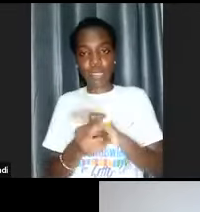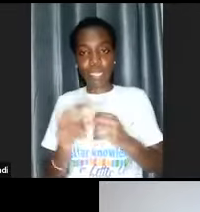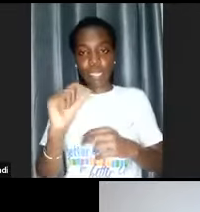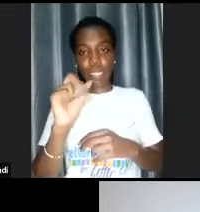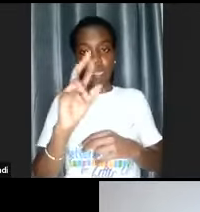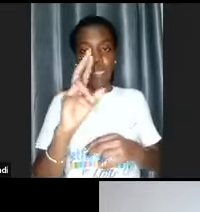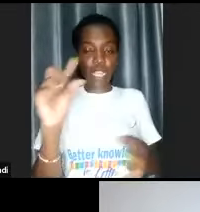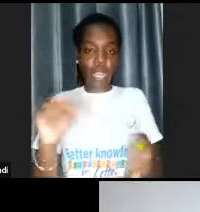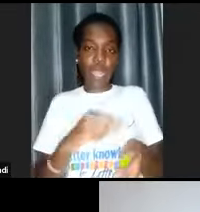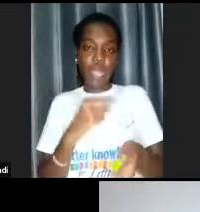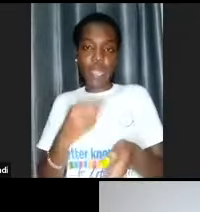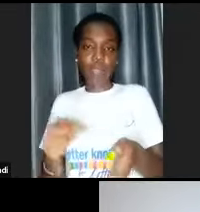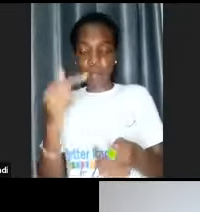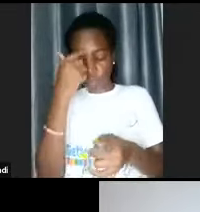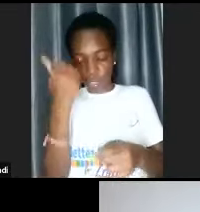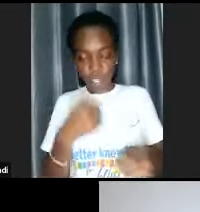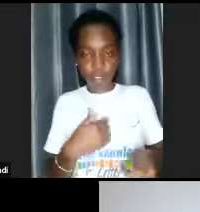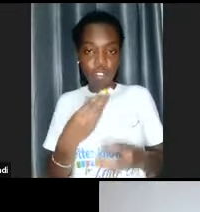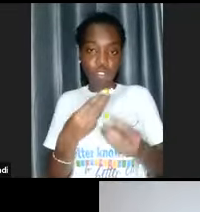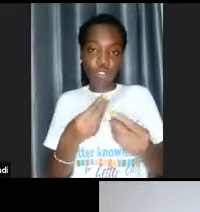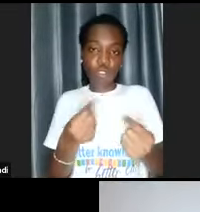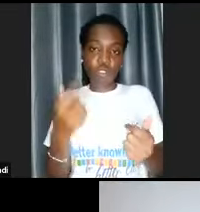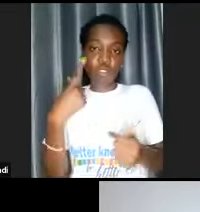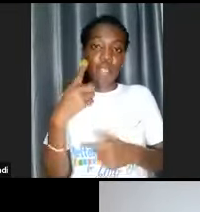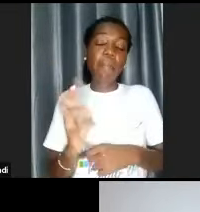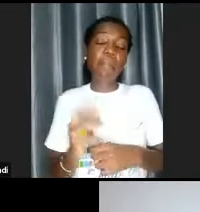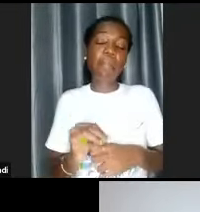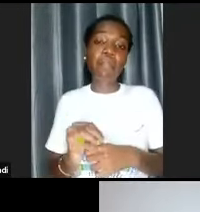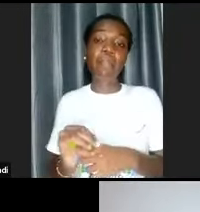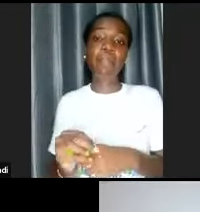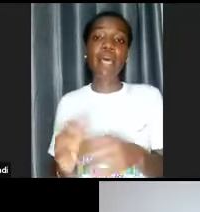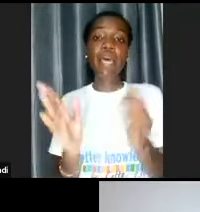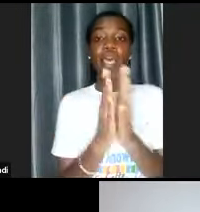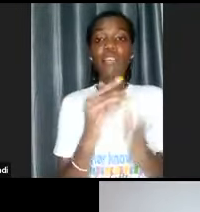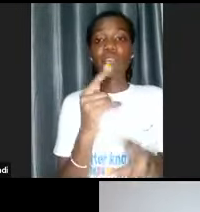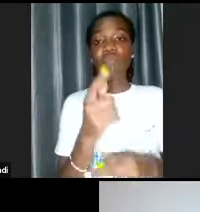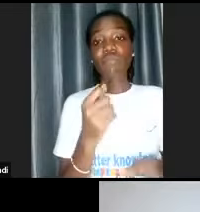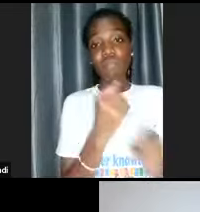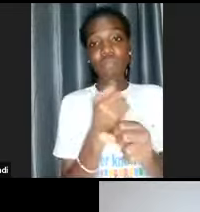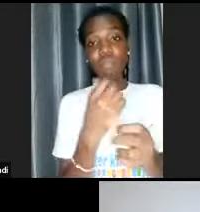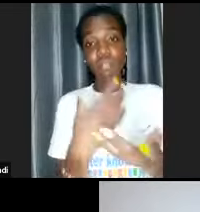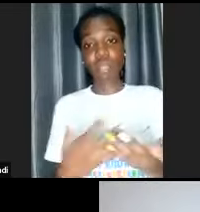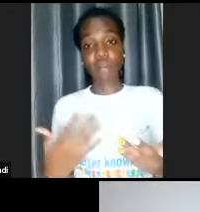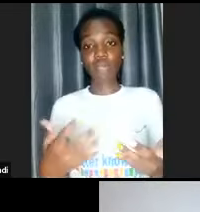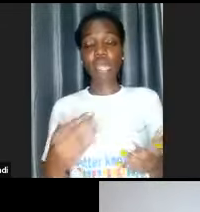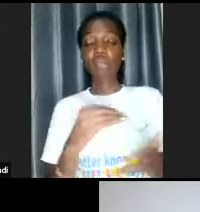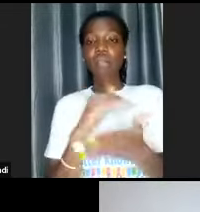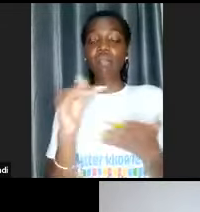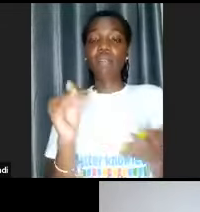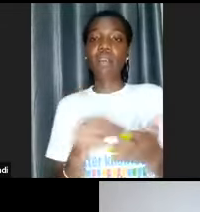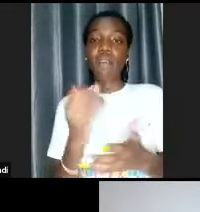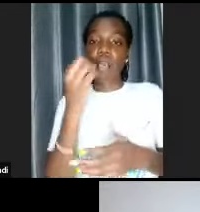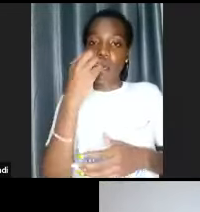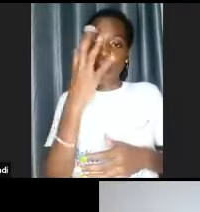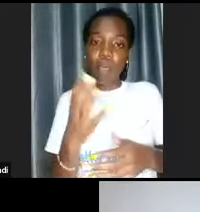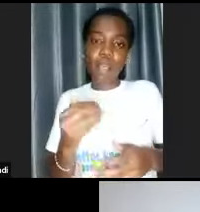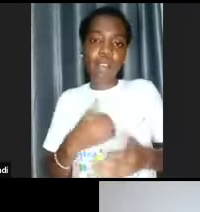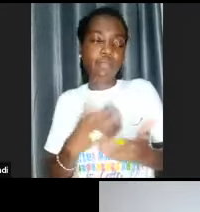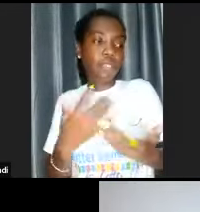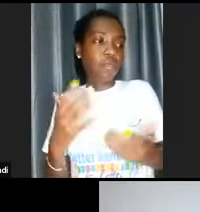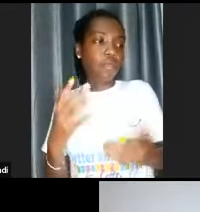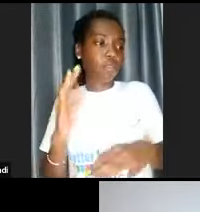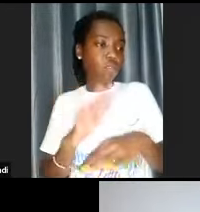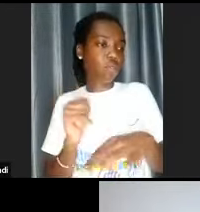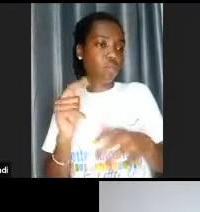them. A bee will always be centered around the flower. Why? There is that, what do you call this, that sweet